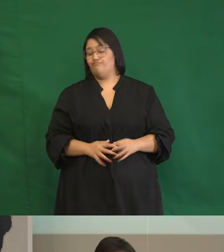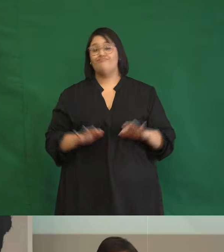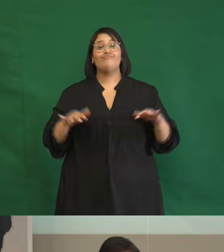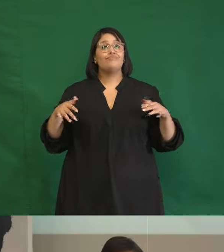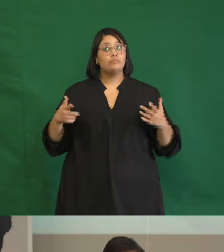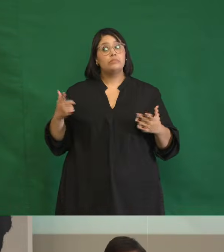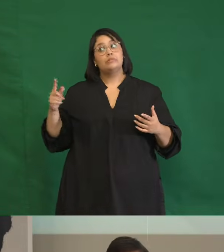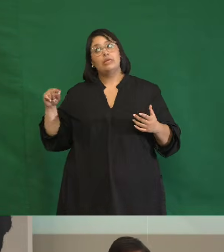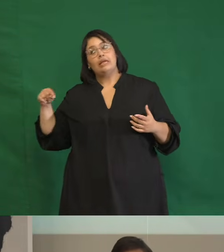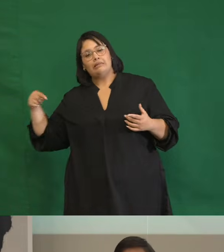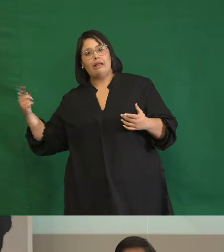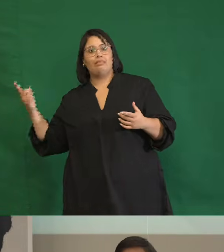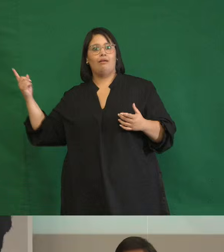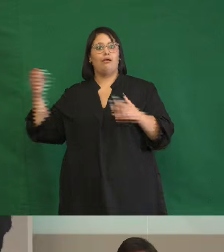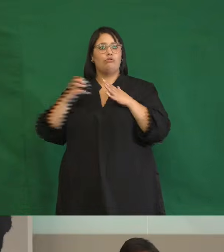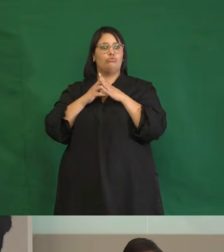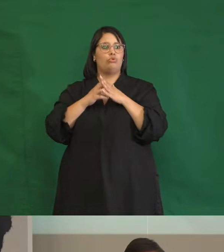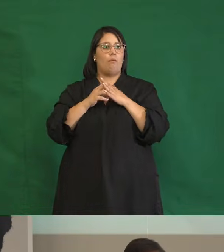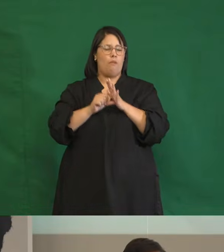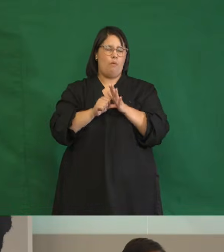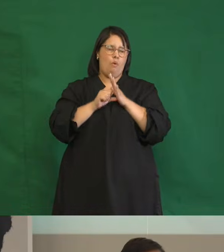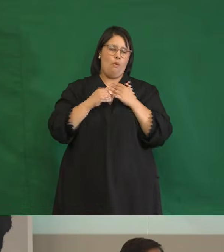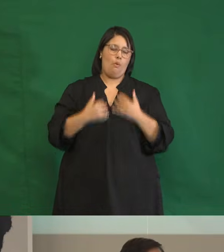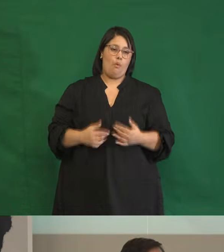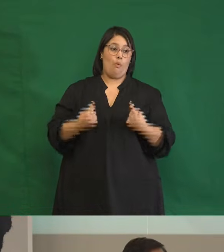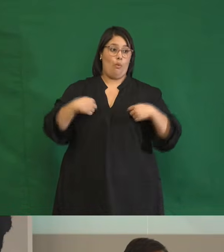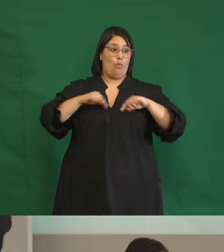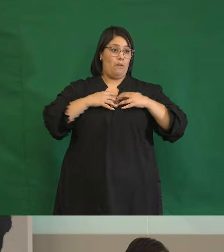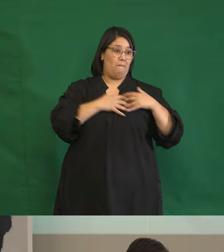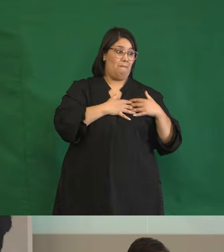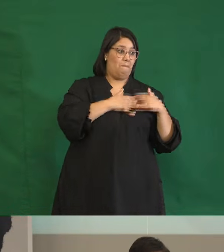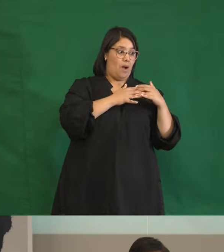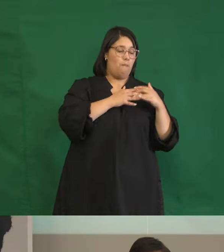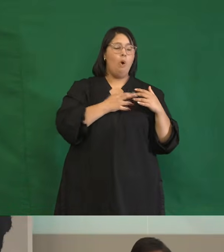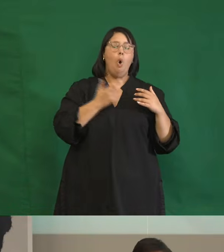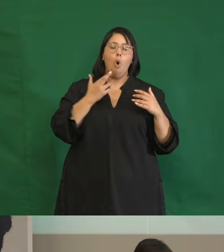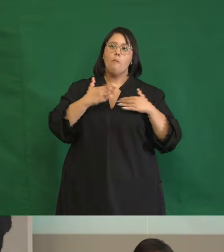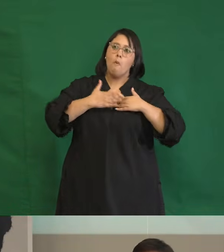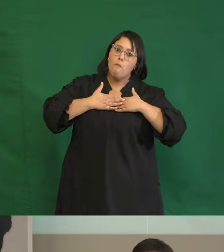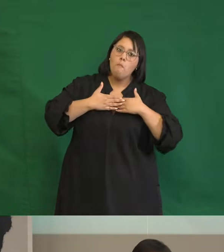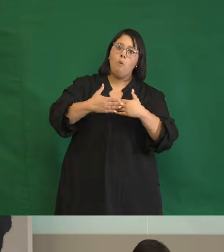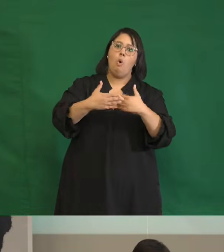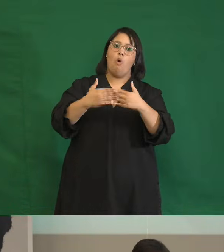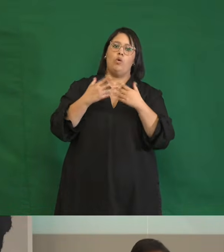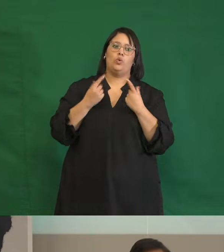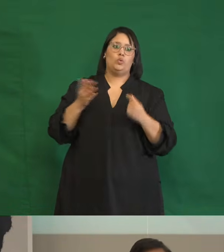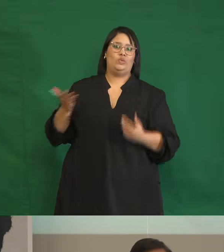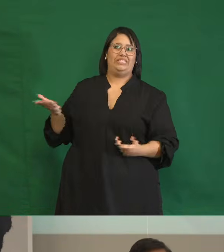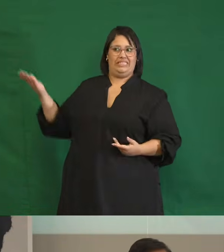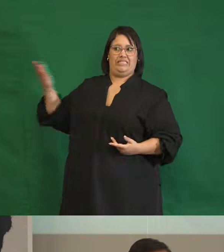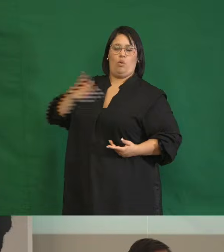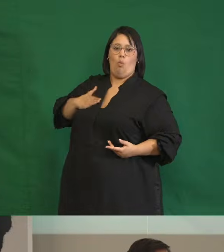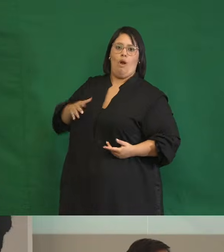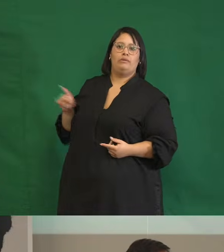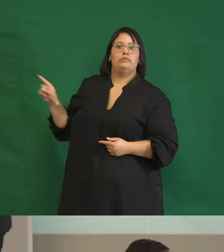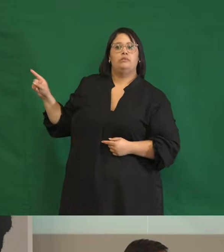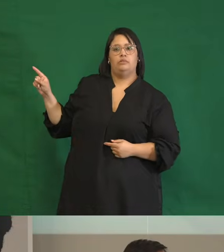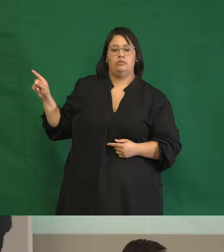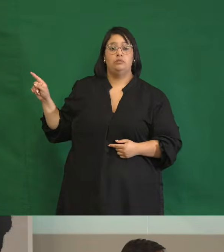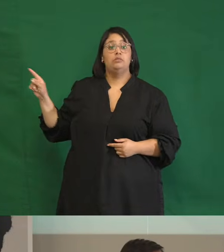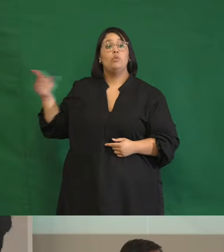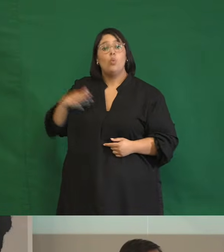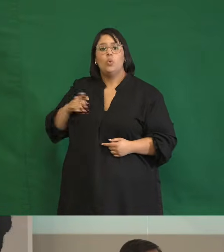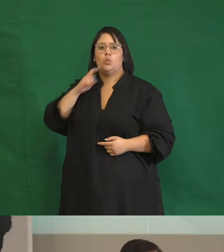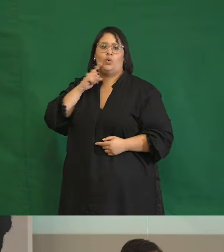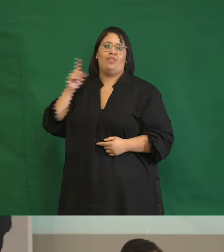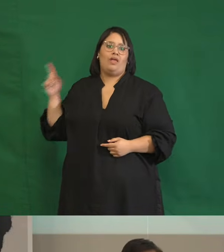Another important aspect of WordNet development that we hope to emphasize more in the future is that they can be used